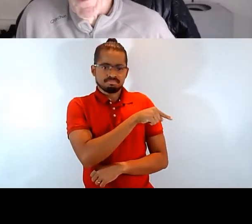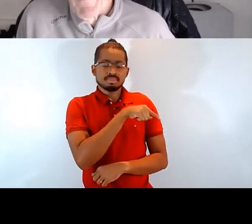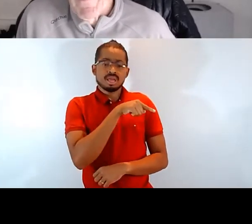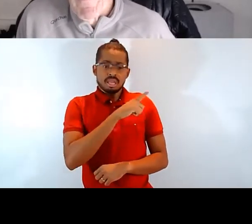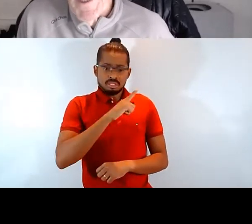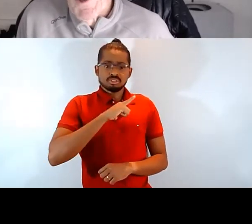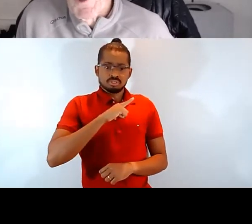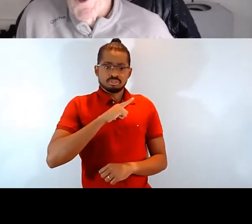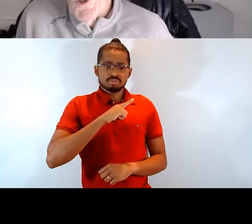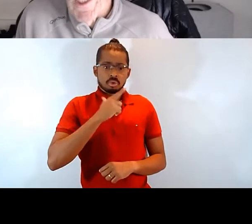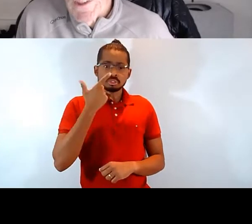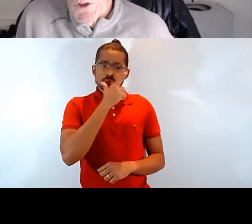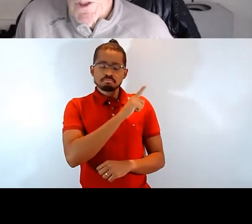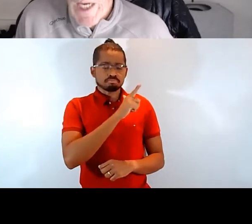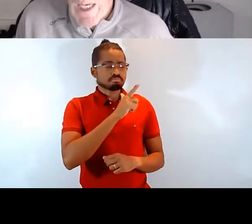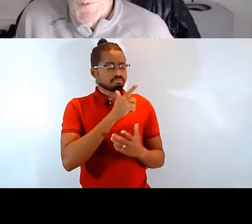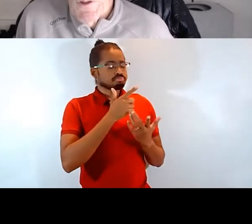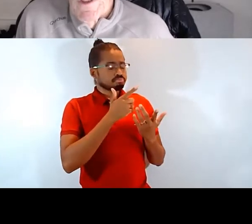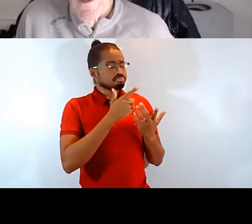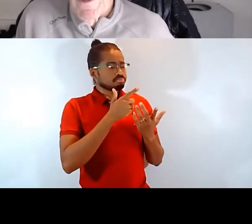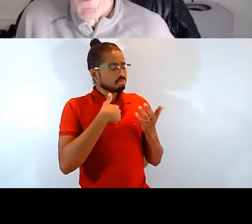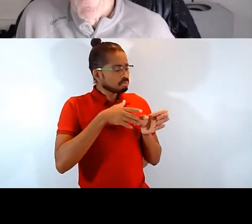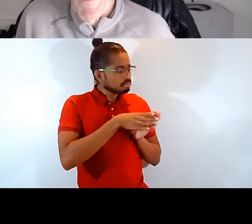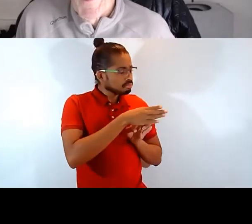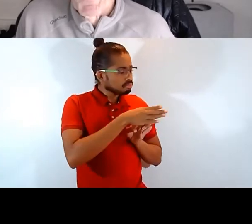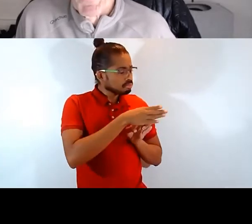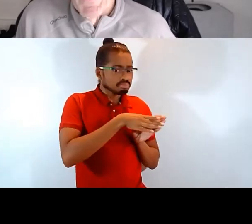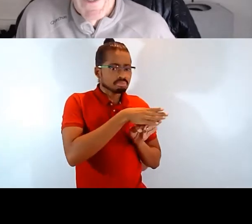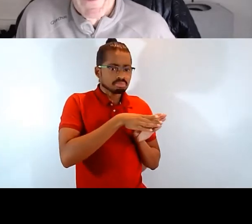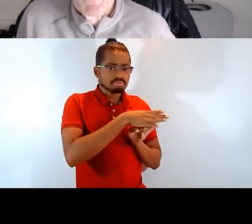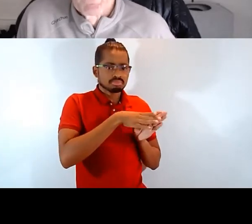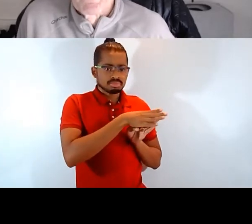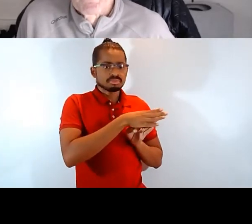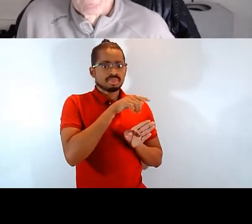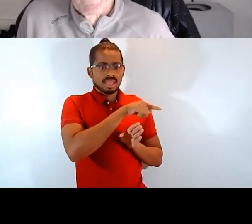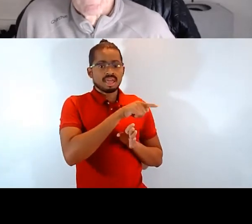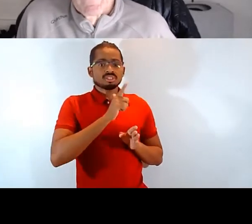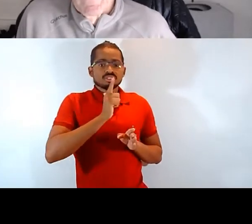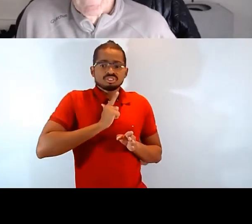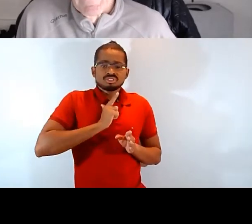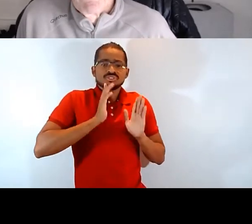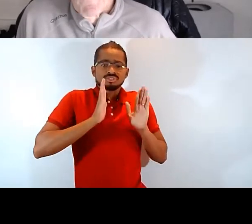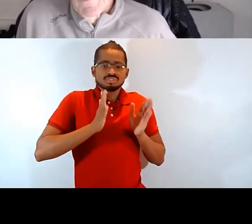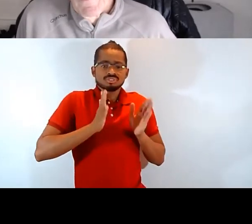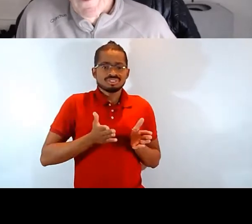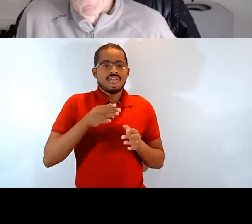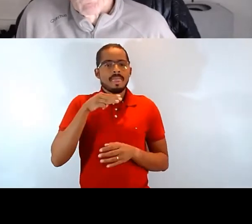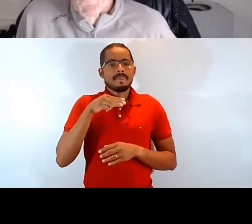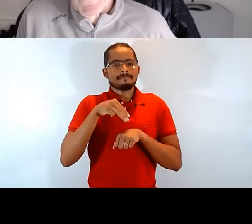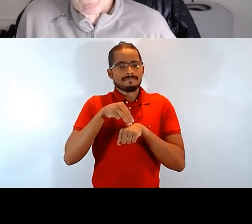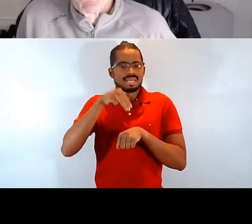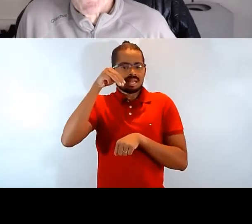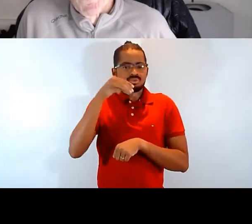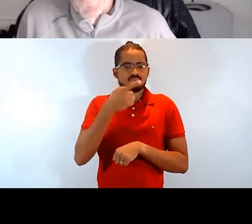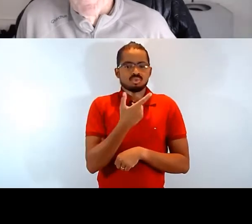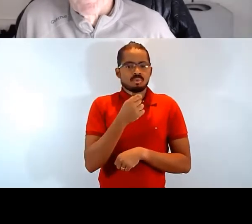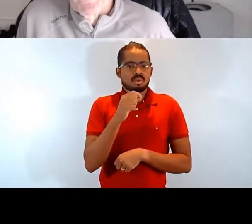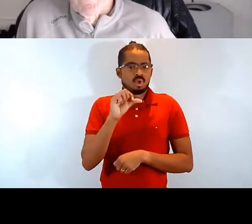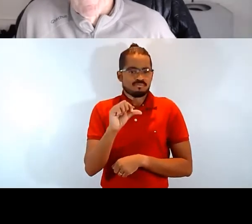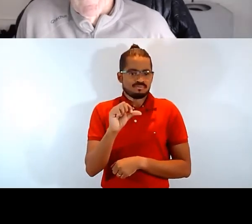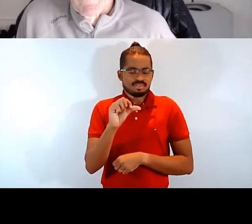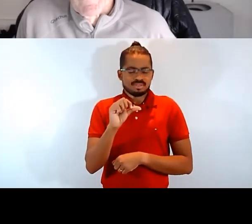an MA thesis on lexical gaps in 2009. And while I was working with